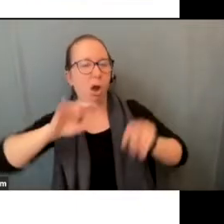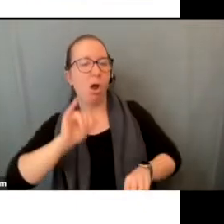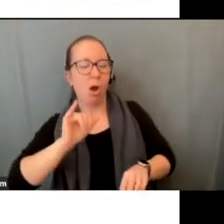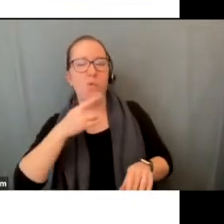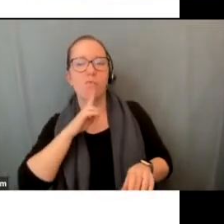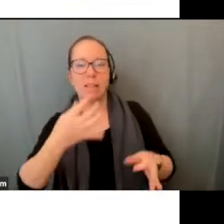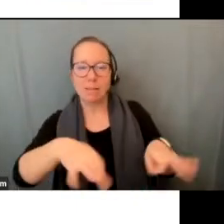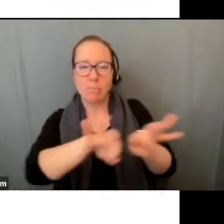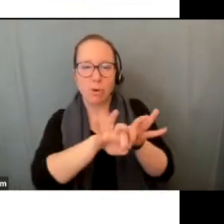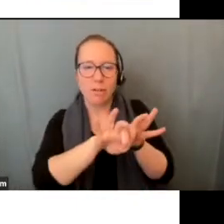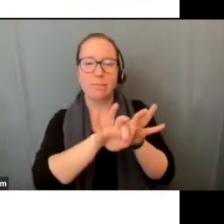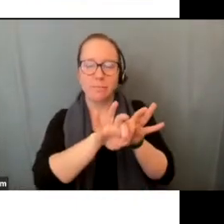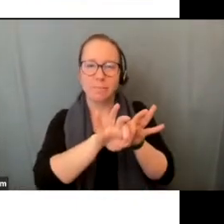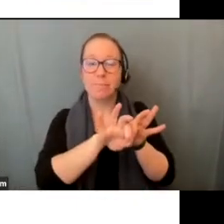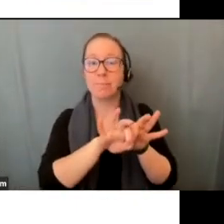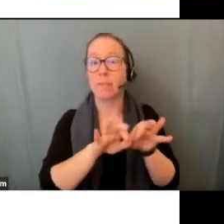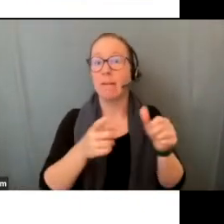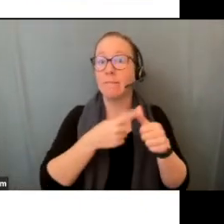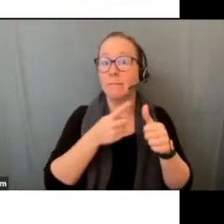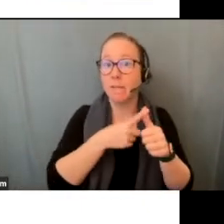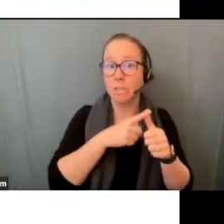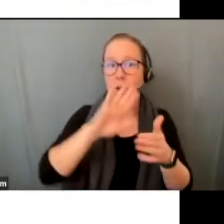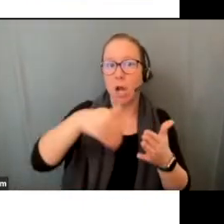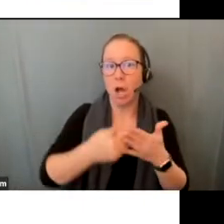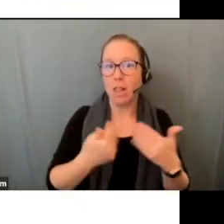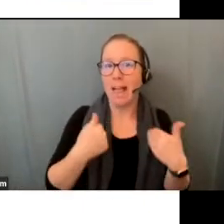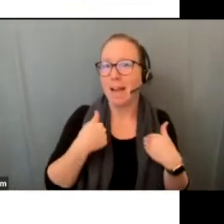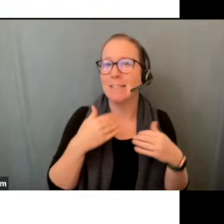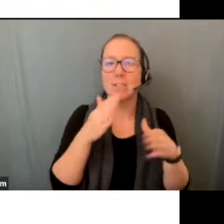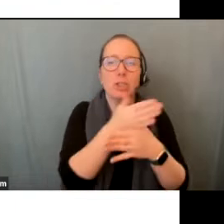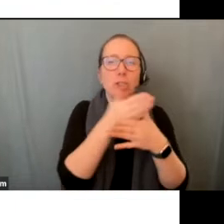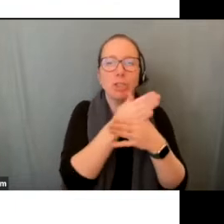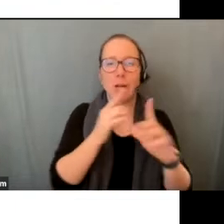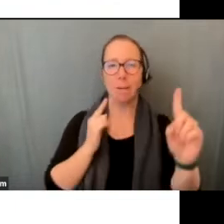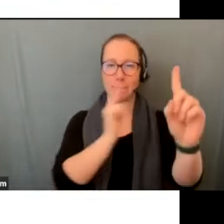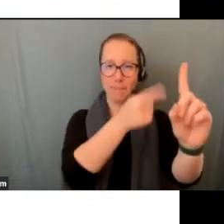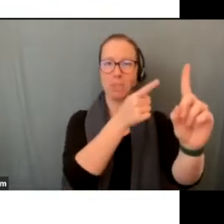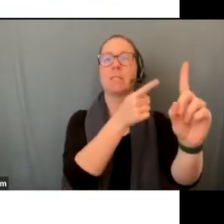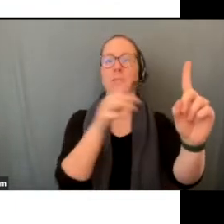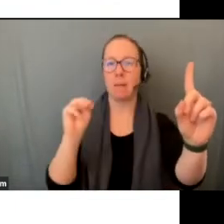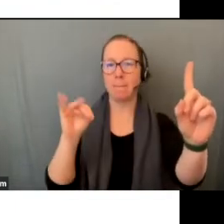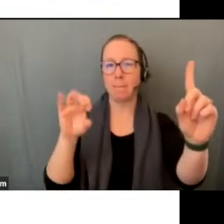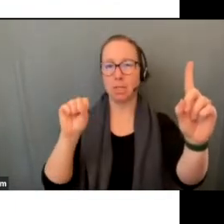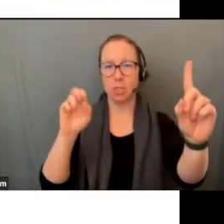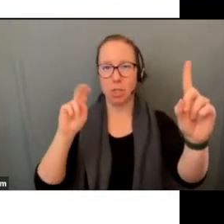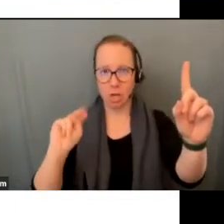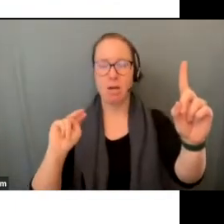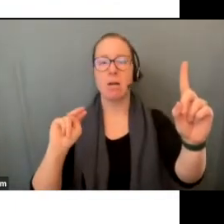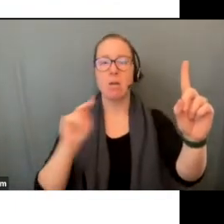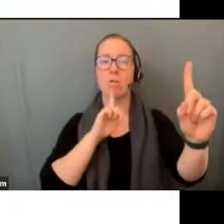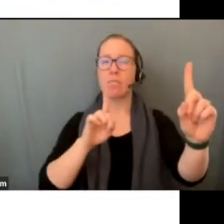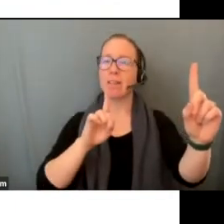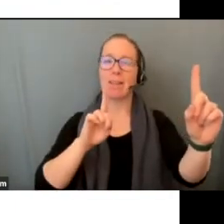community groups. The first thing that they all had was a shared mission. And this was a mission that was getting them all pulling together in the